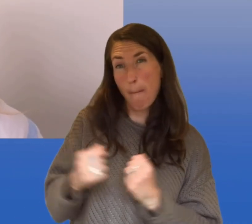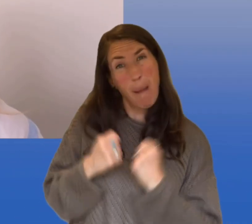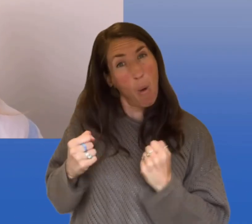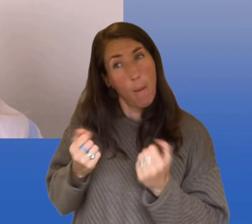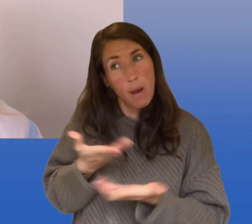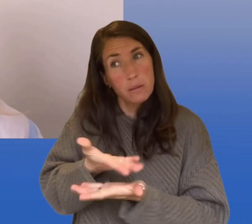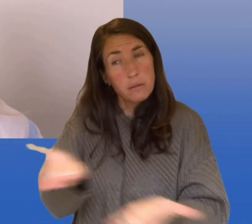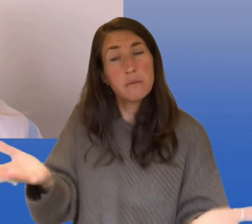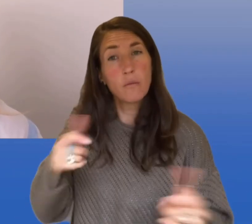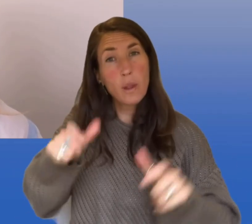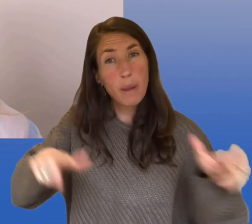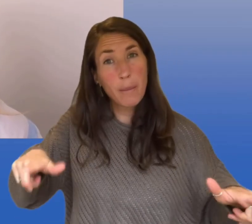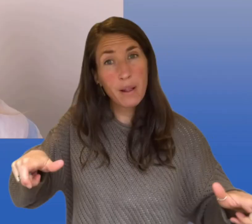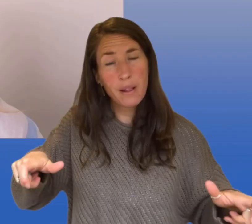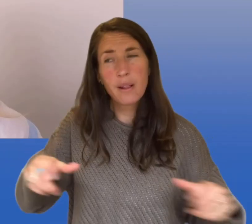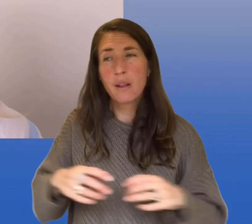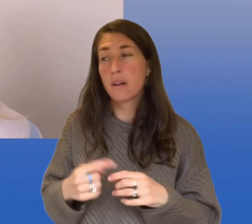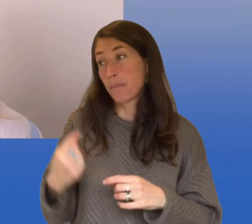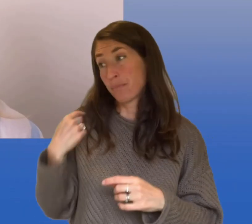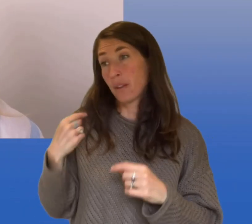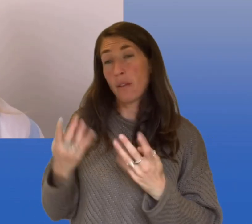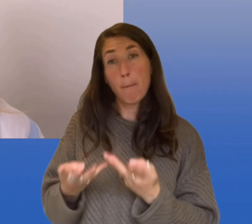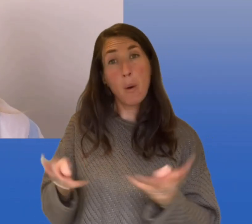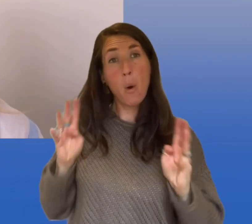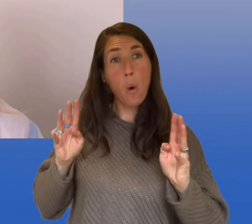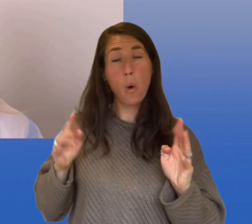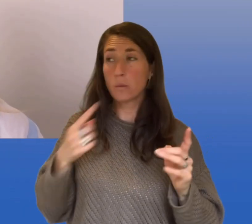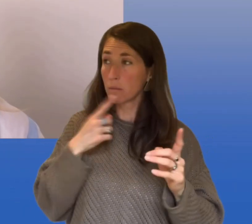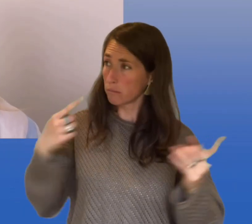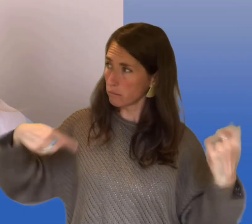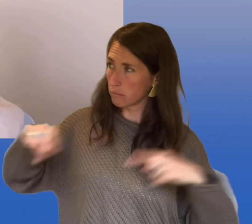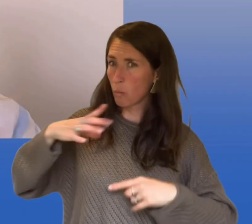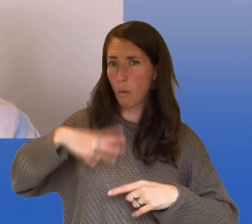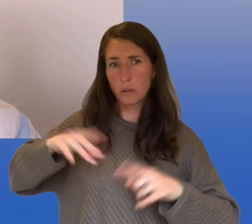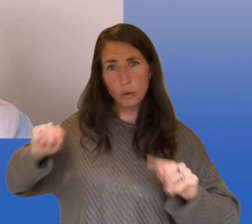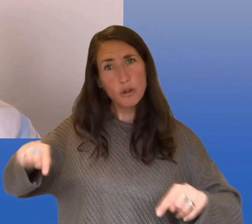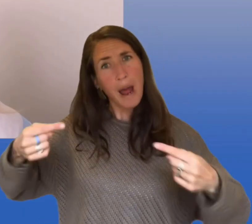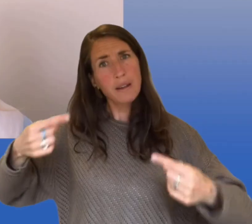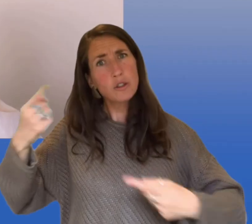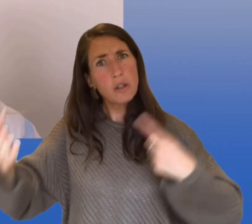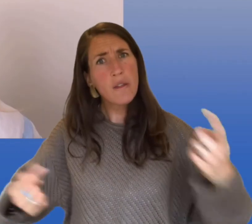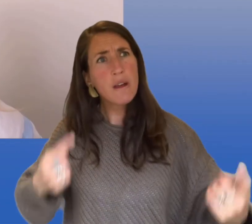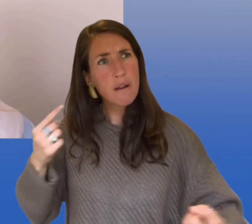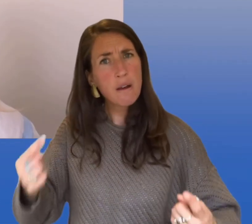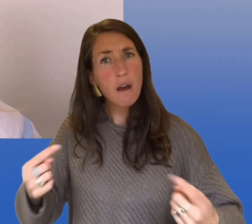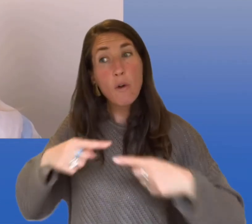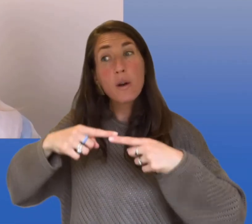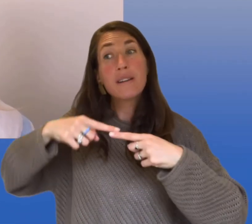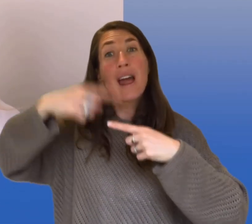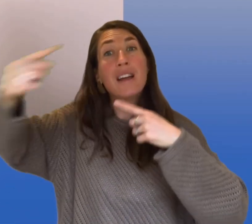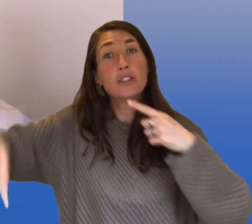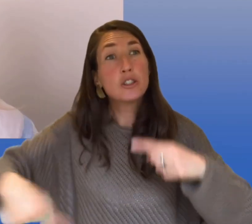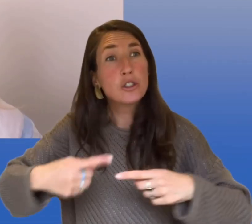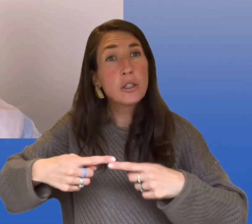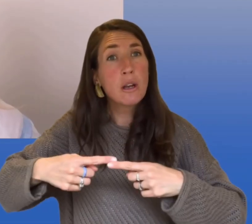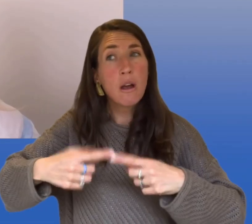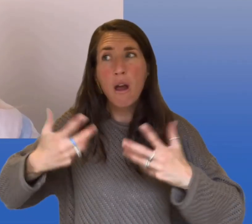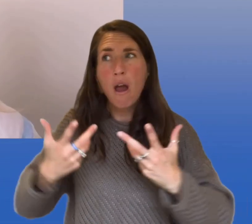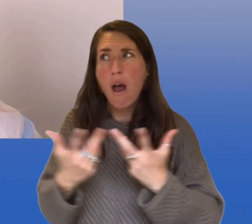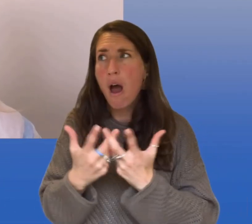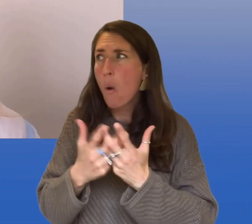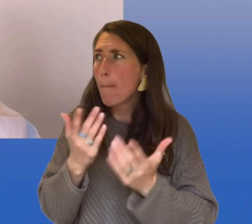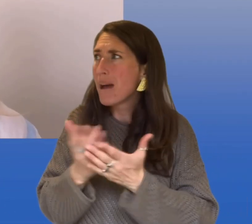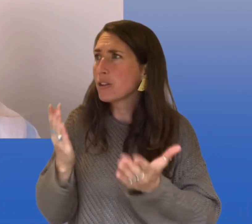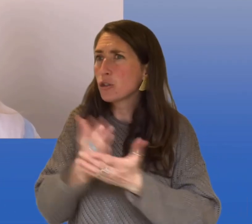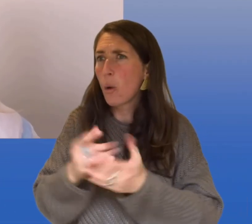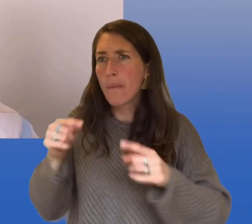Tuesday, we set ourselves a bit of a challenge so that when we have to bring that annual report again in a year's time, how do we make